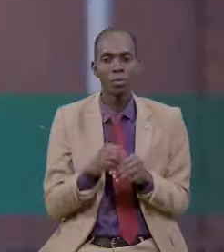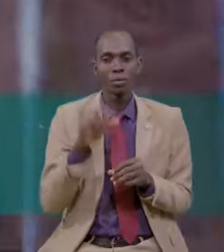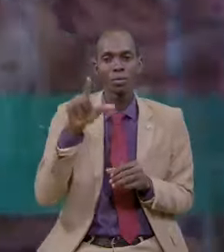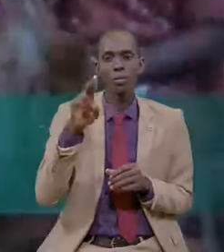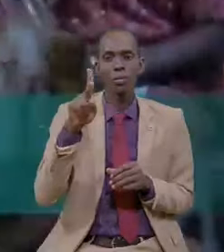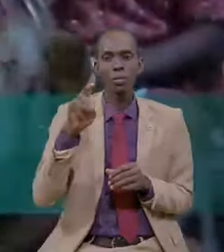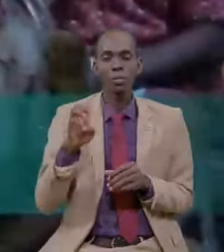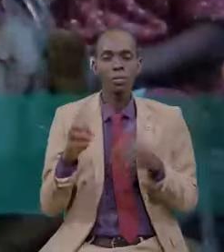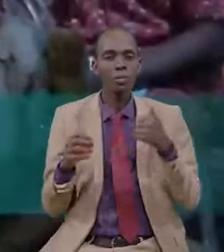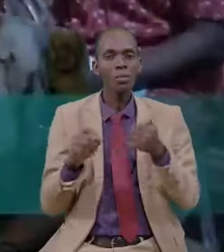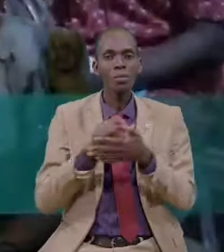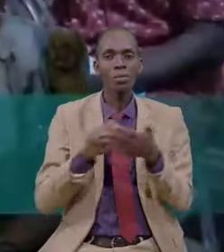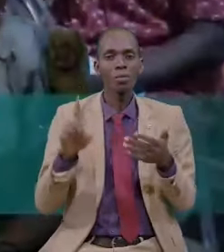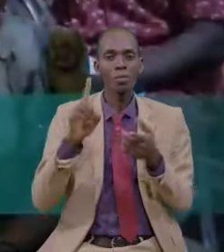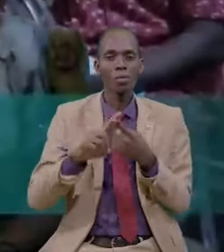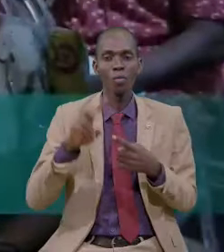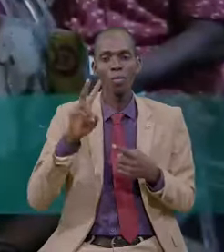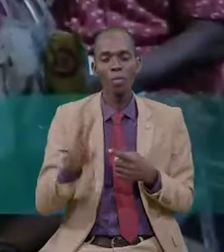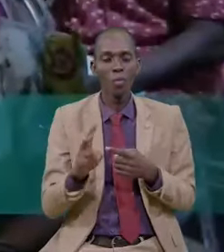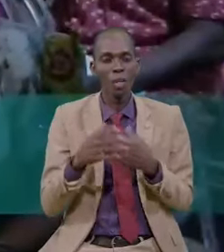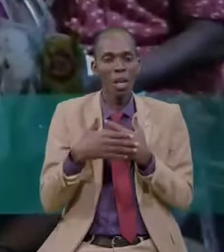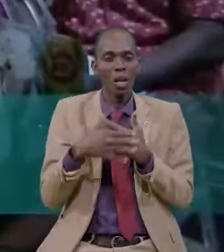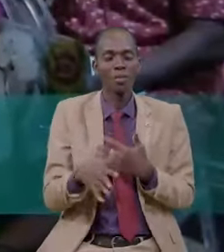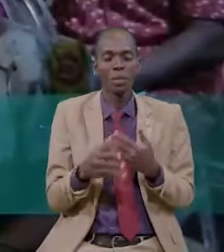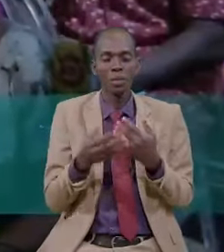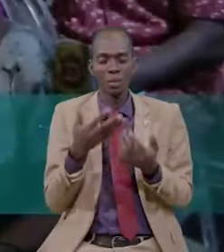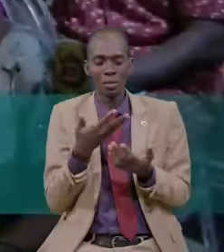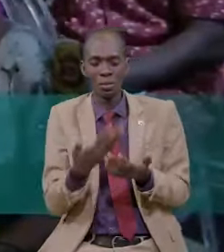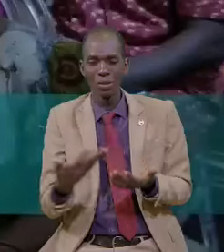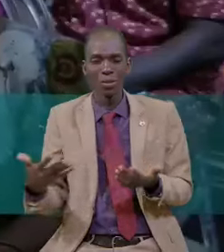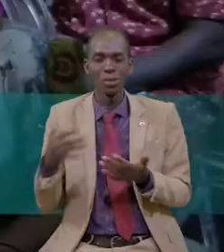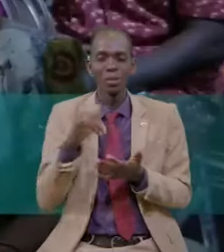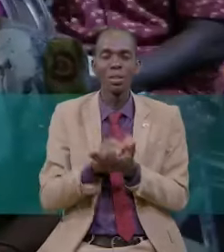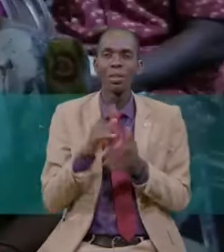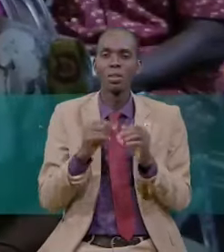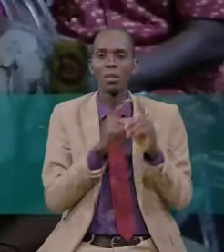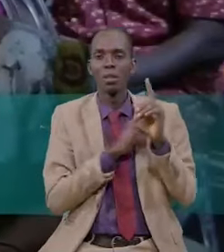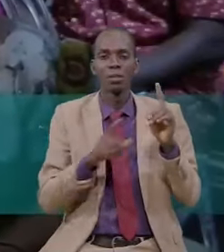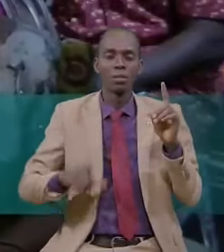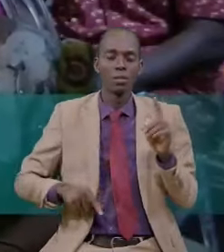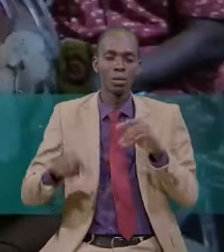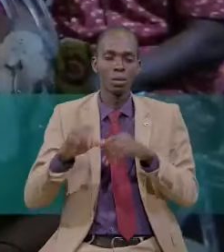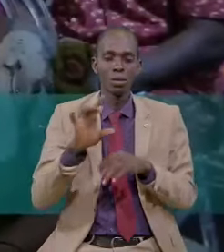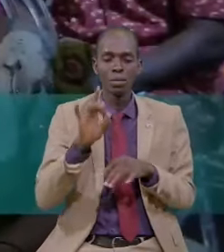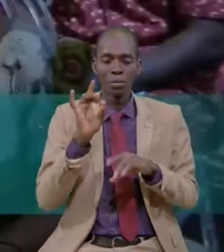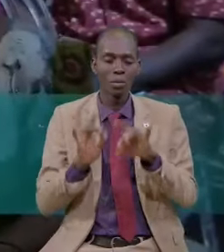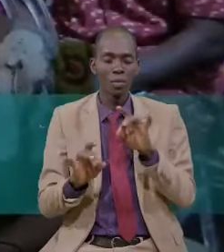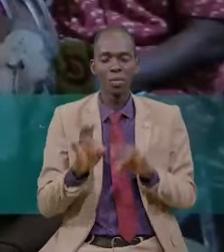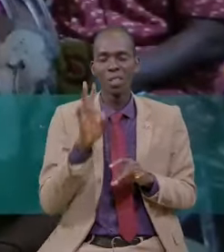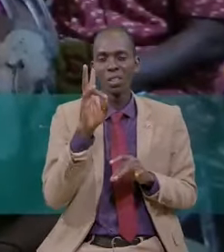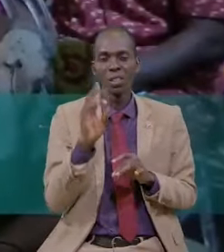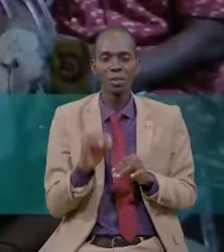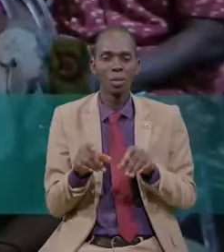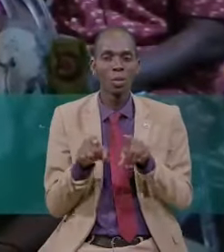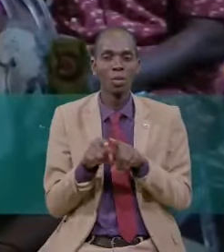told, after these things, the Lord appointed 70 also,